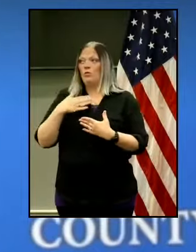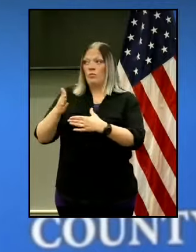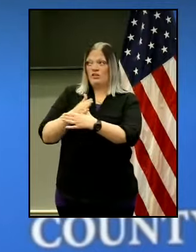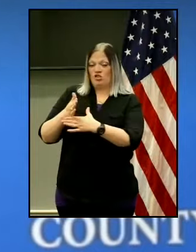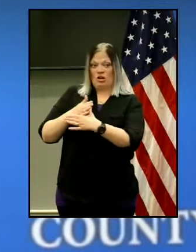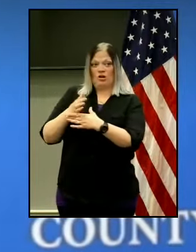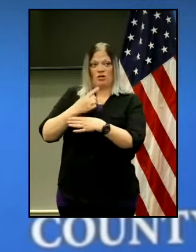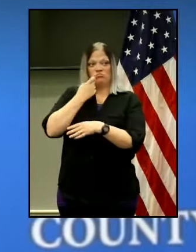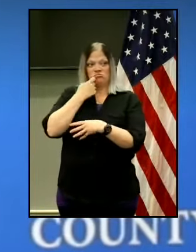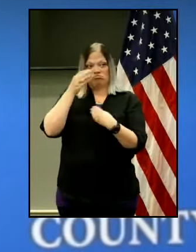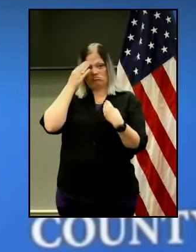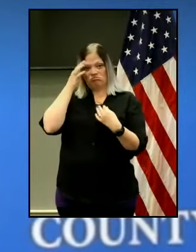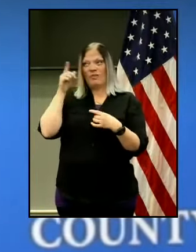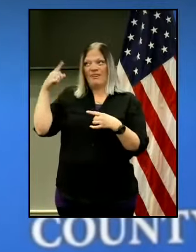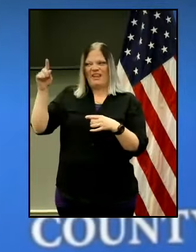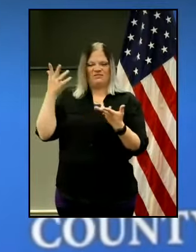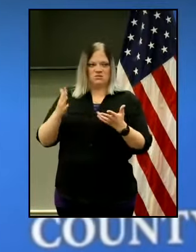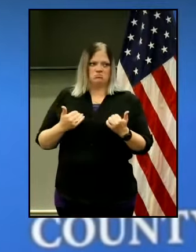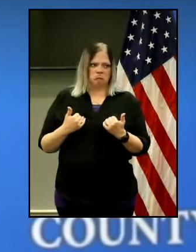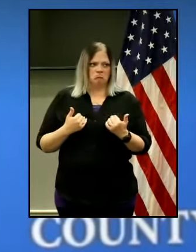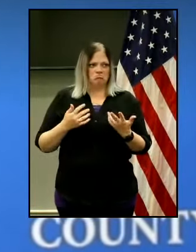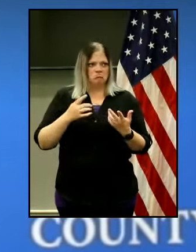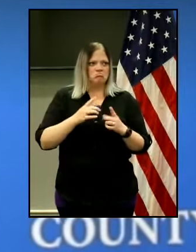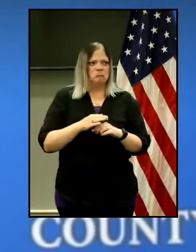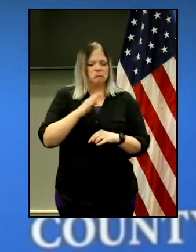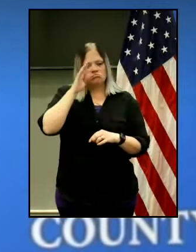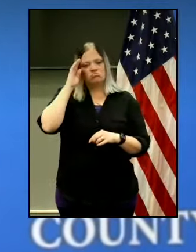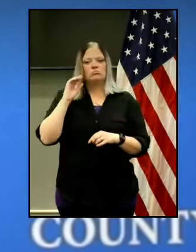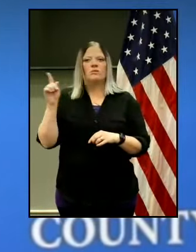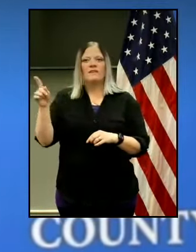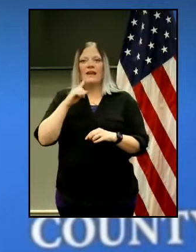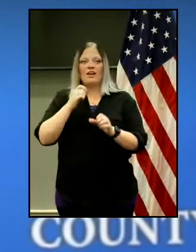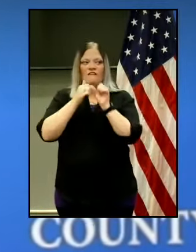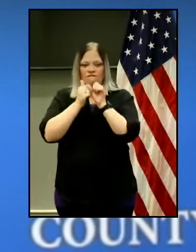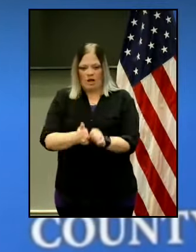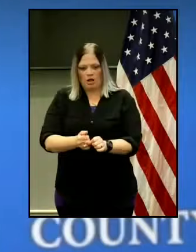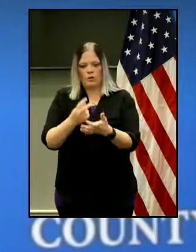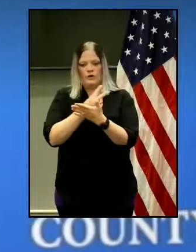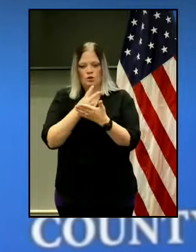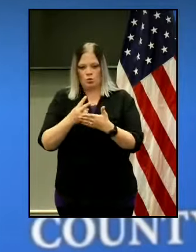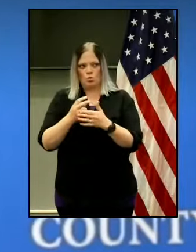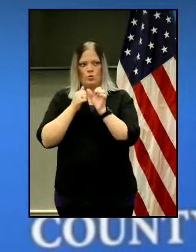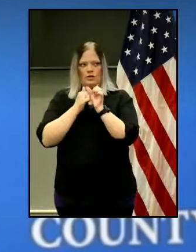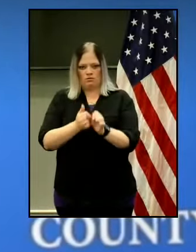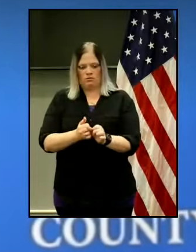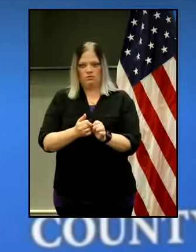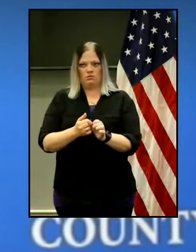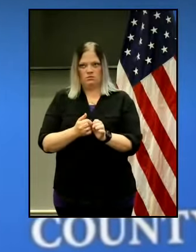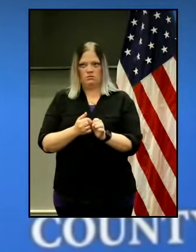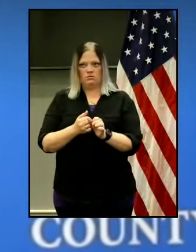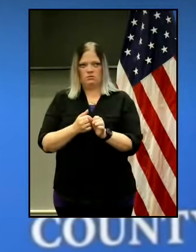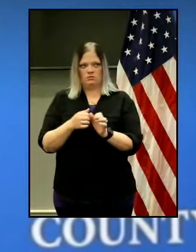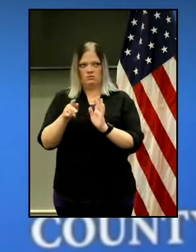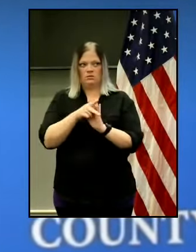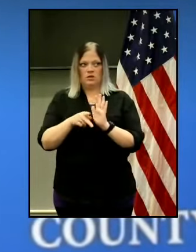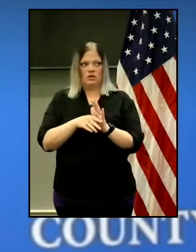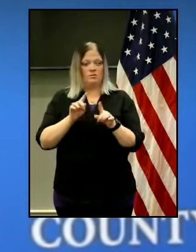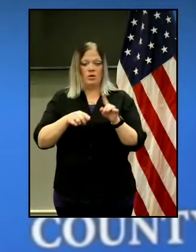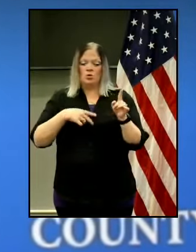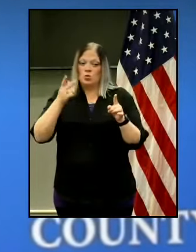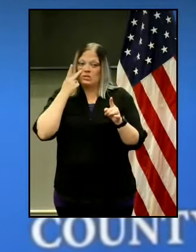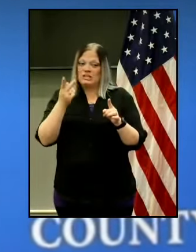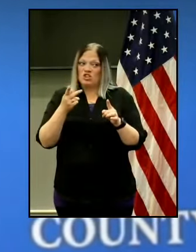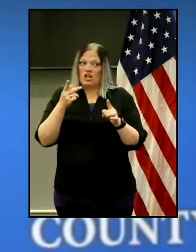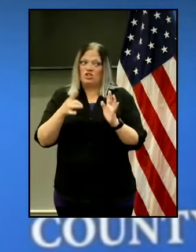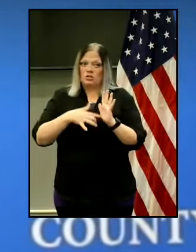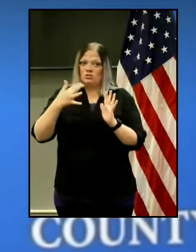with them. They have a lot of the data. They are sticking to their 2-week guideline. But you do see changes every now and then.